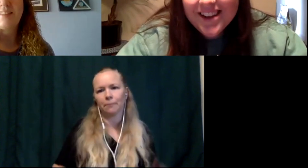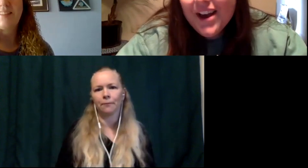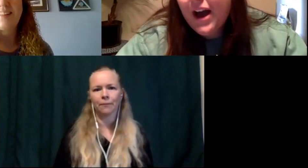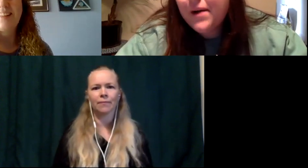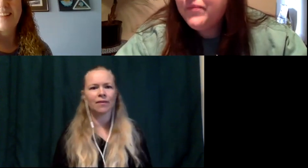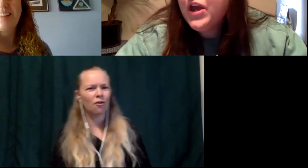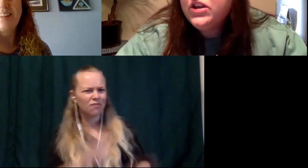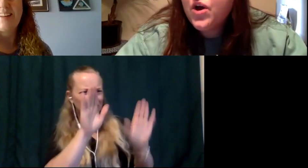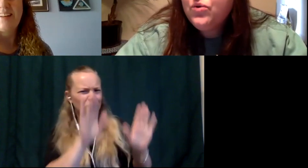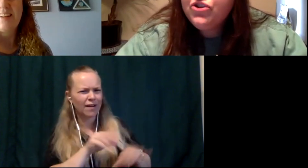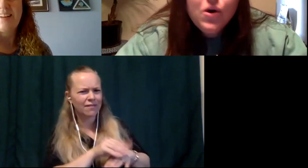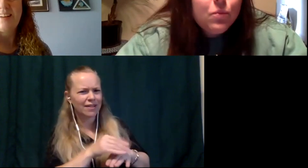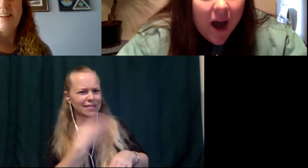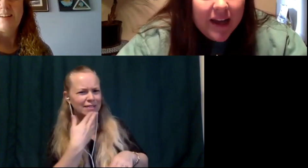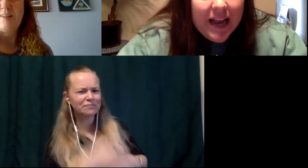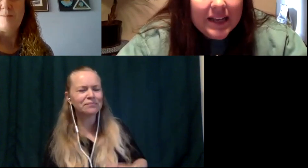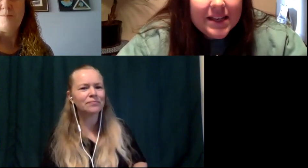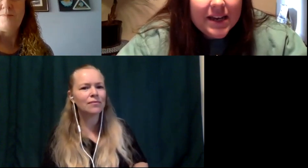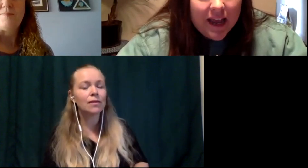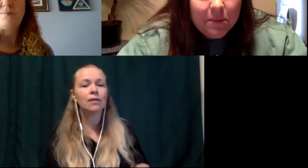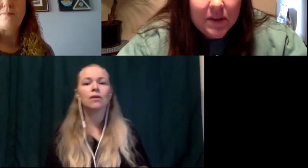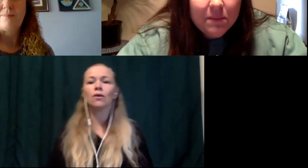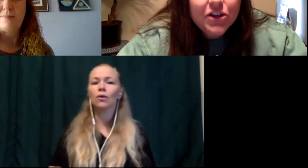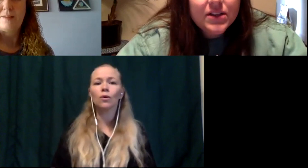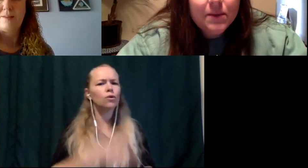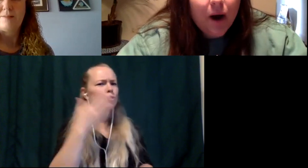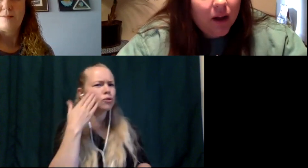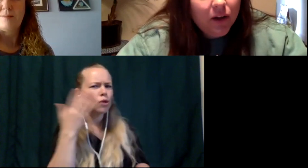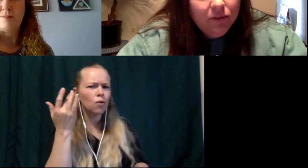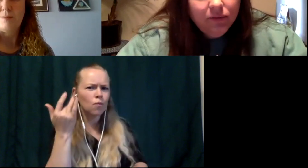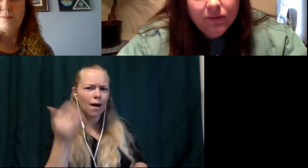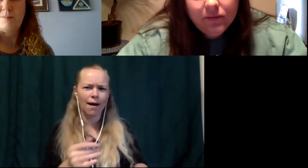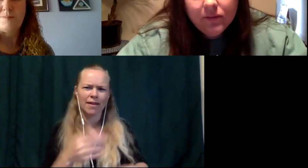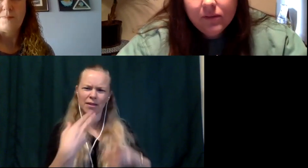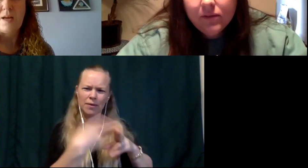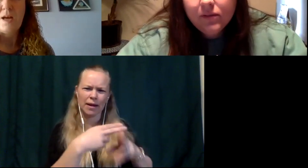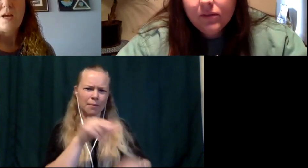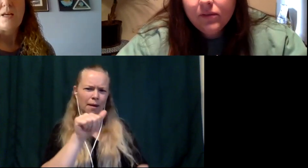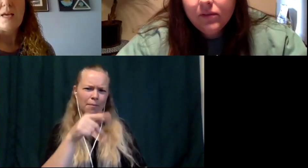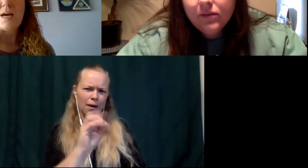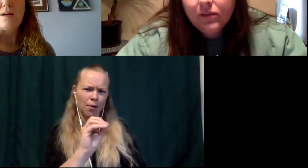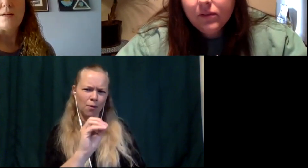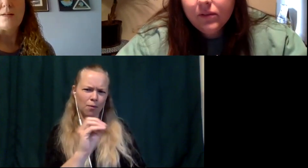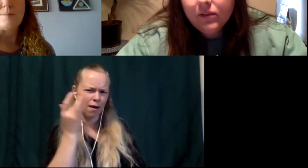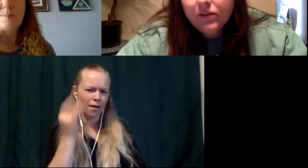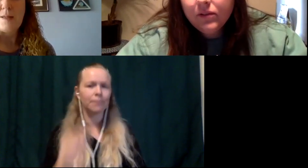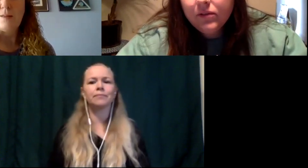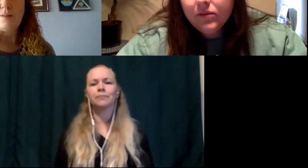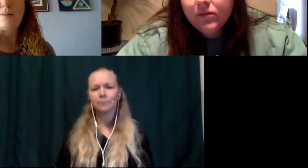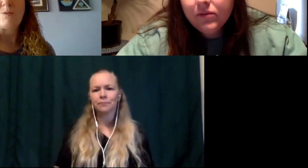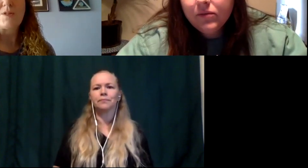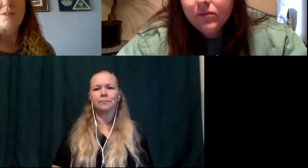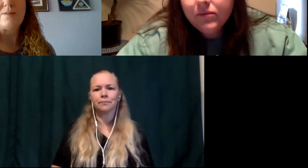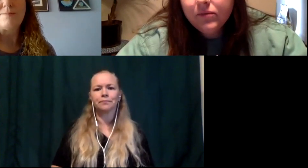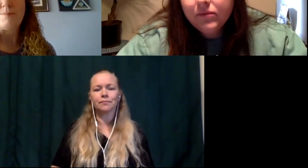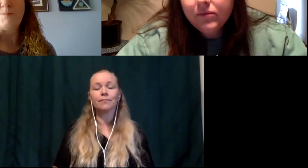advice. So do you know why NASA named these missions Apollo? Yeah,